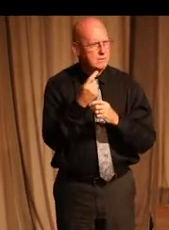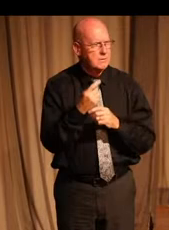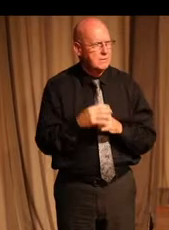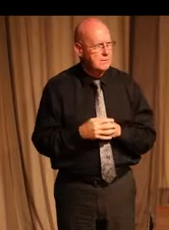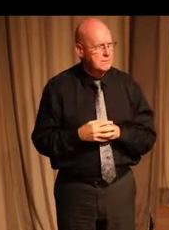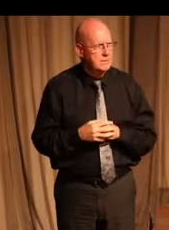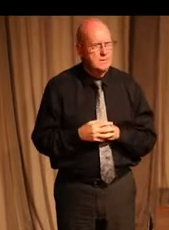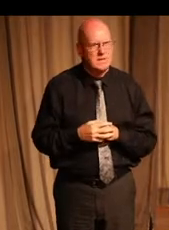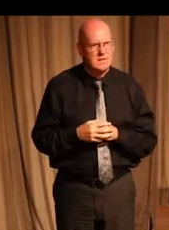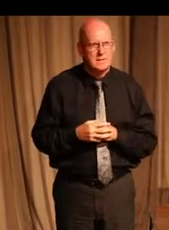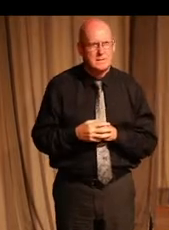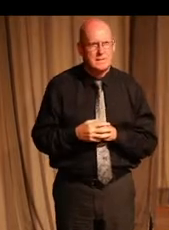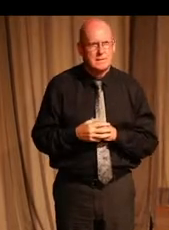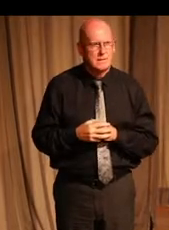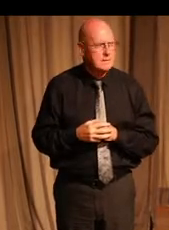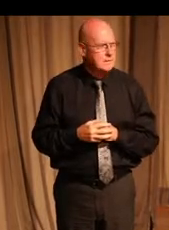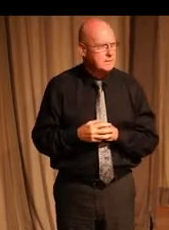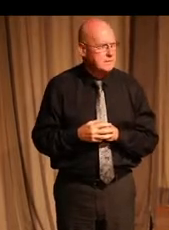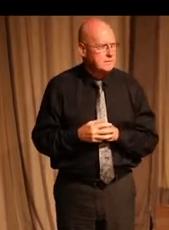Fitzroy